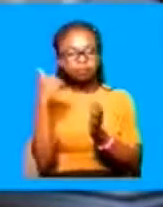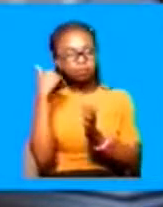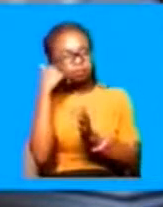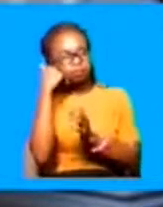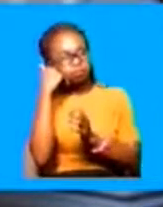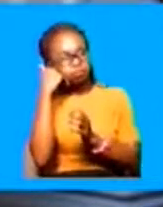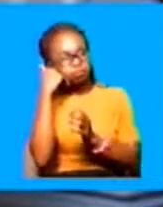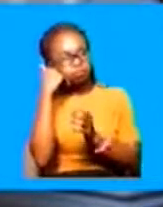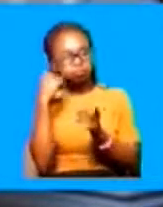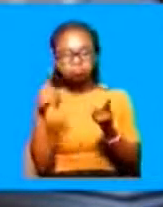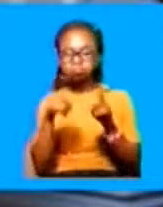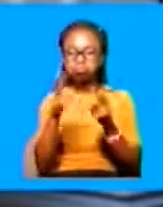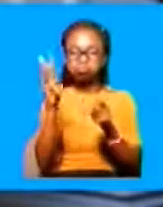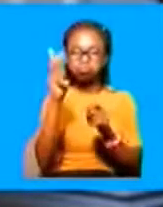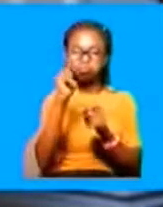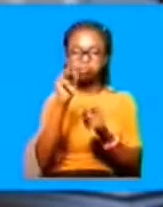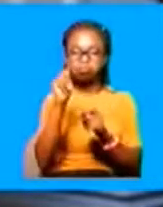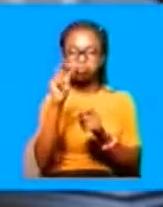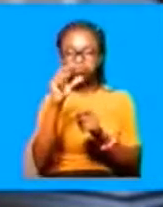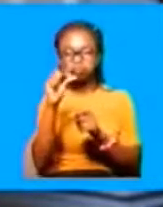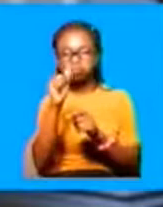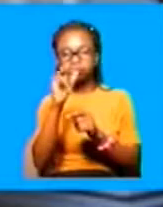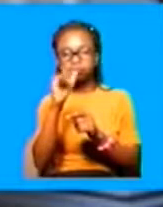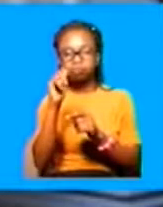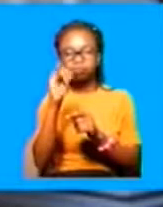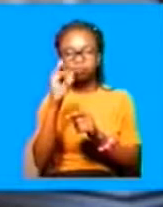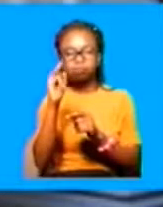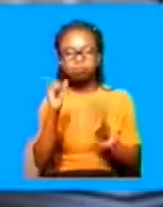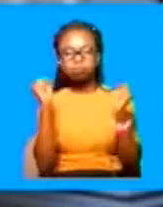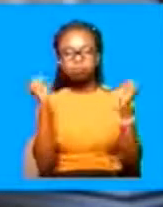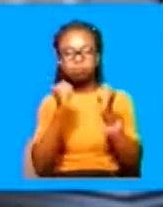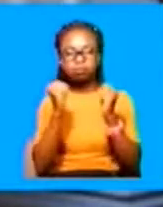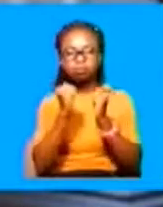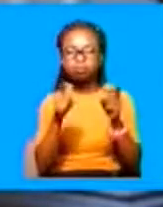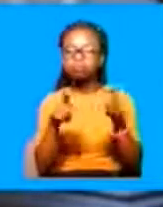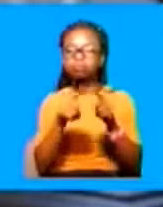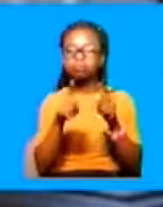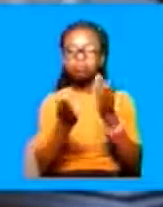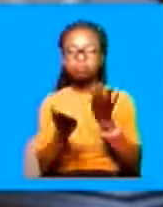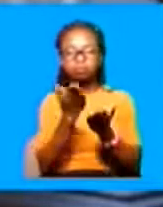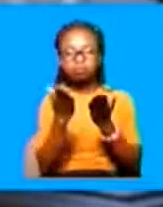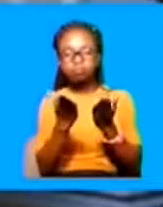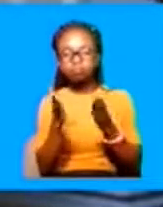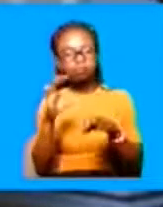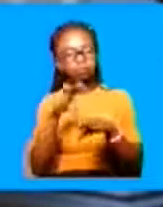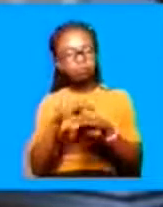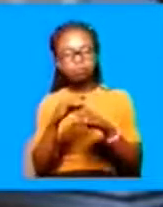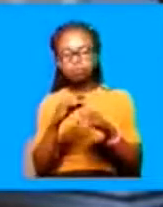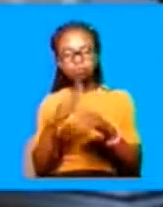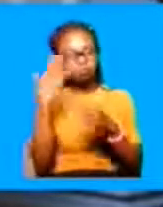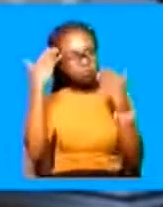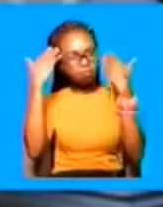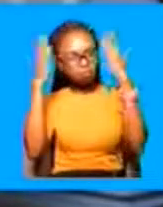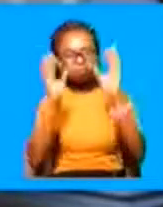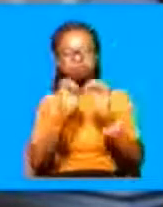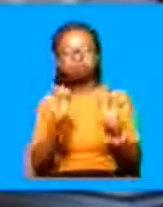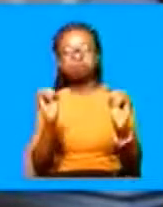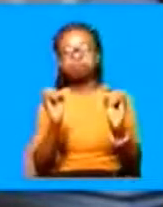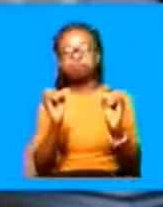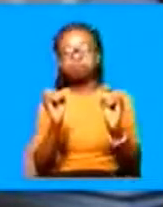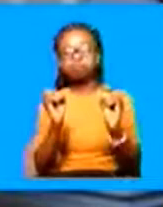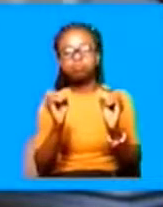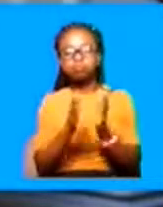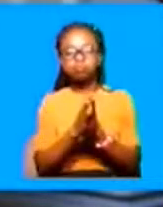let's say meningitis mawachocha, malaria mang'eny matek, mago bende nyalo yudwa apoya. To kopo ni